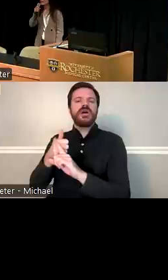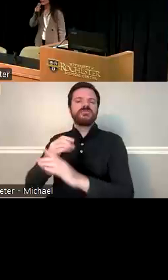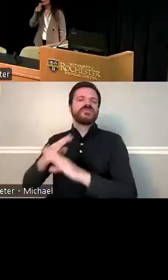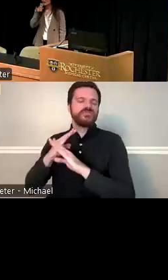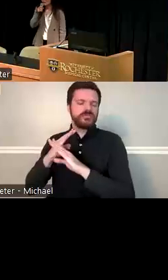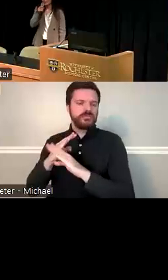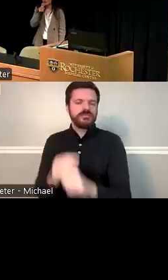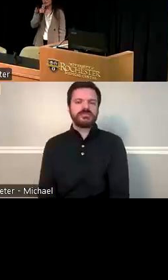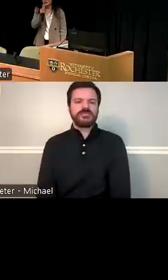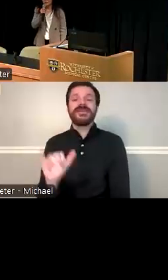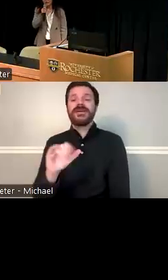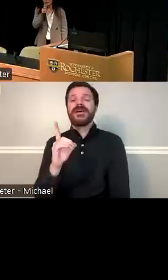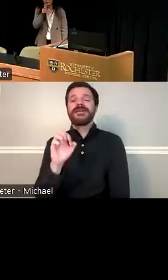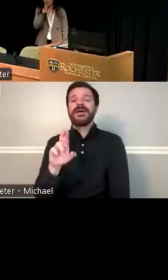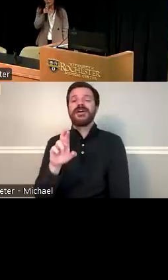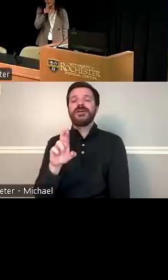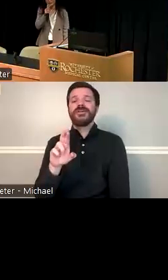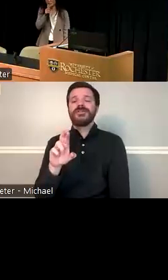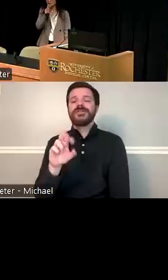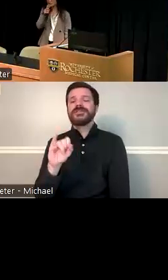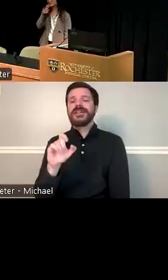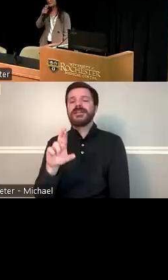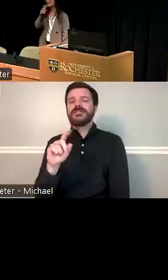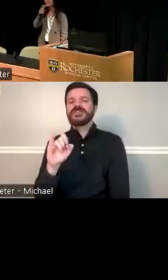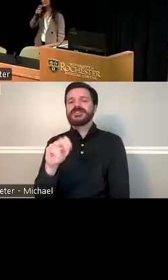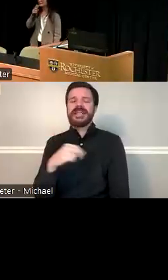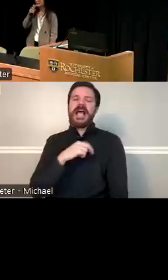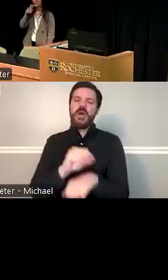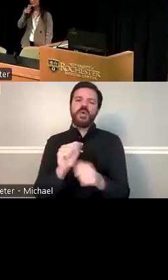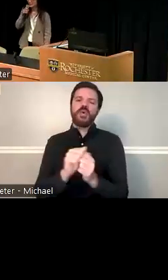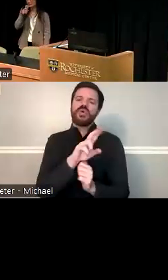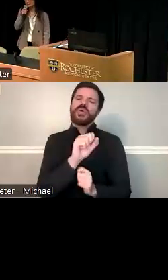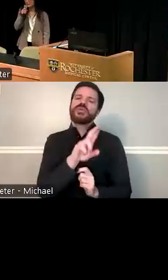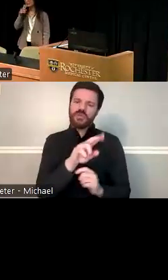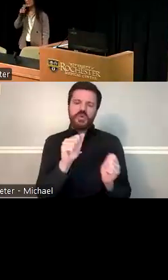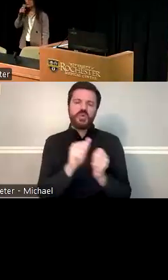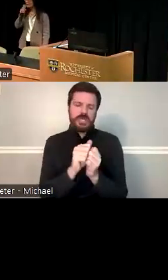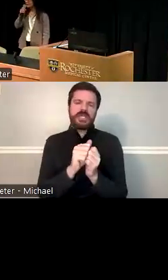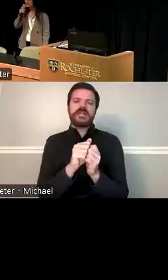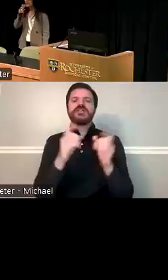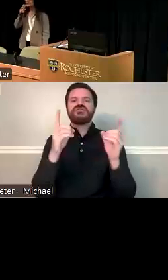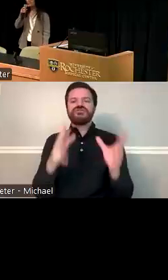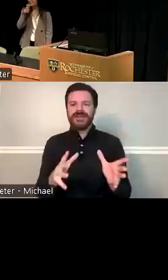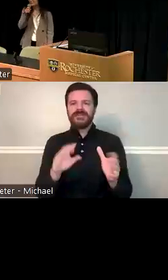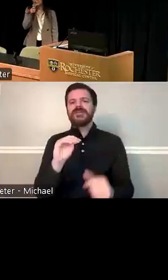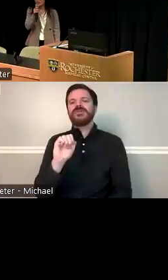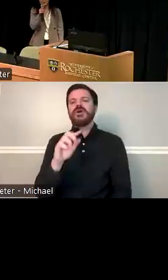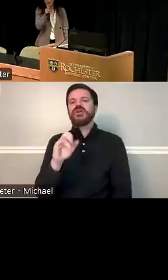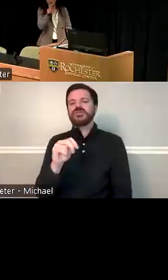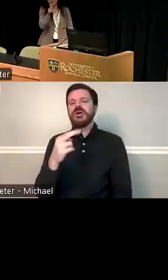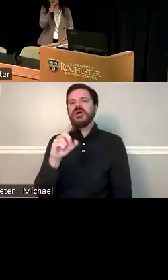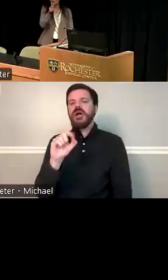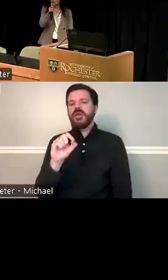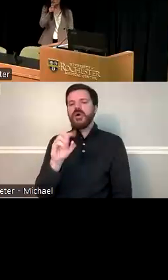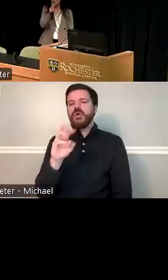said, I work at the Suicide Care Prevention and Research Initiative with Director Dr. Marjan Holloway and Deputy Director